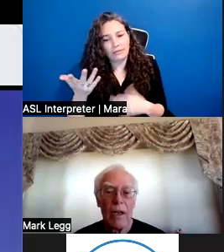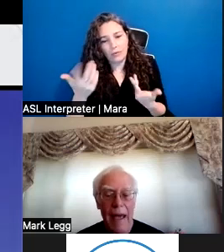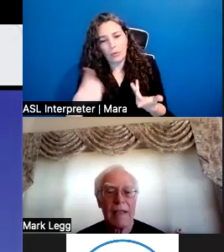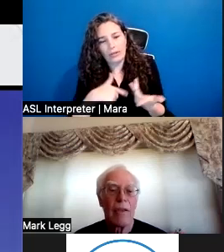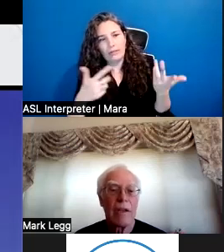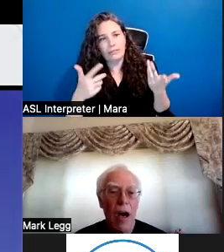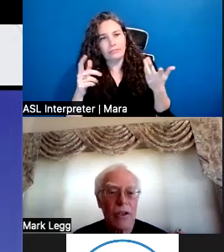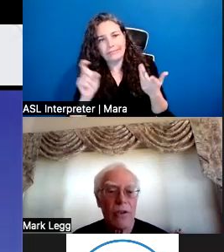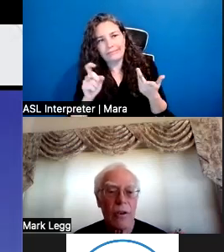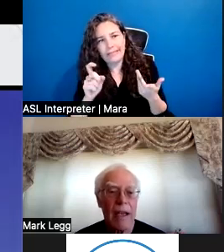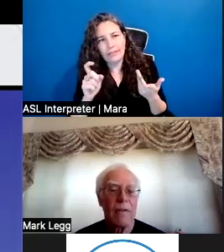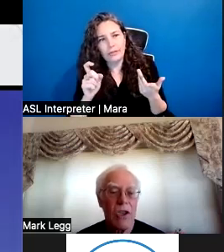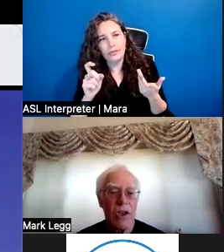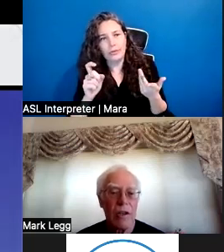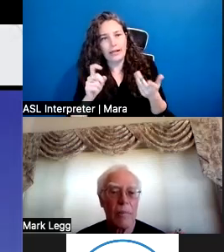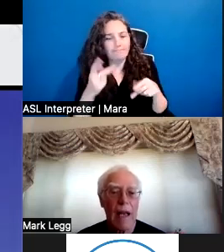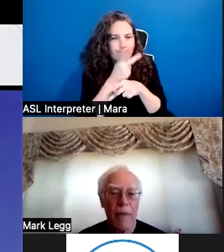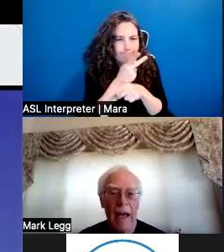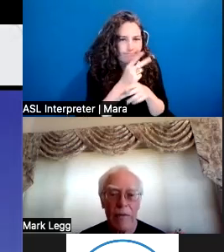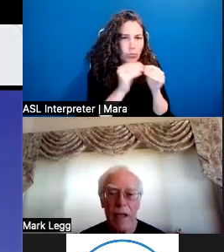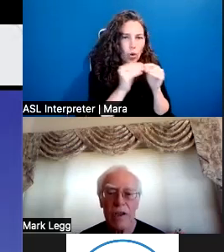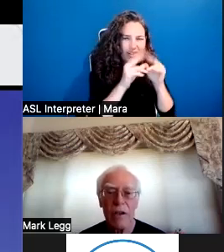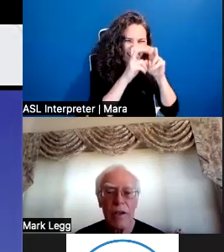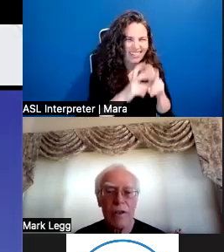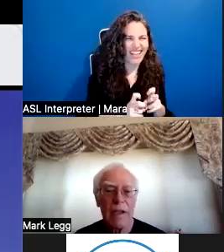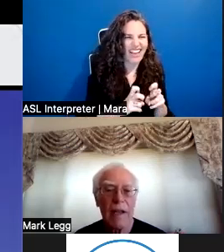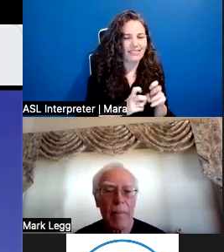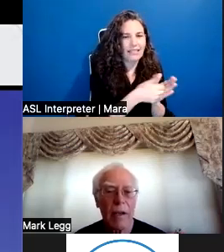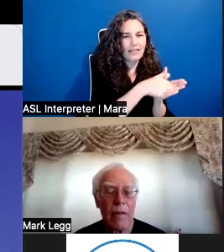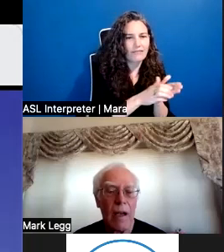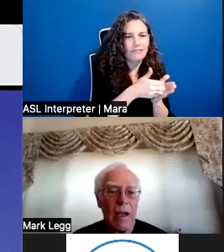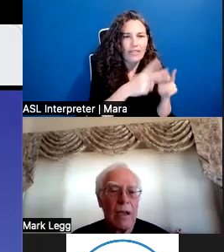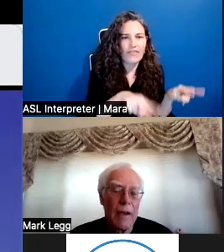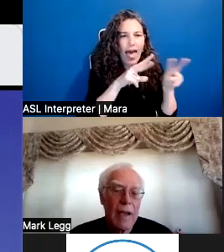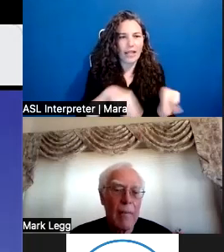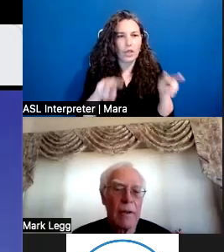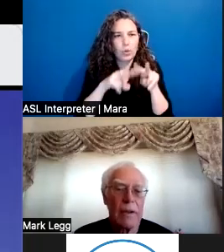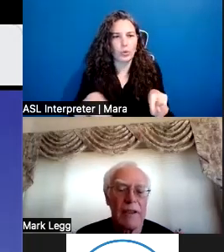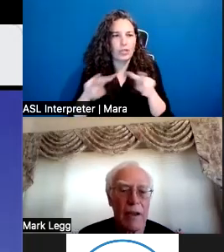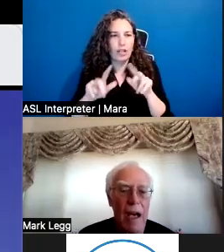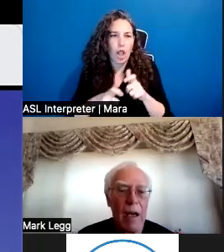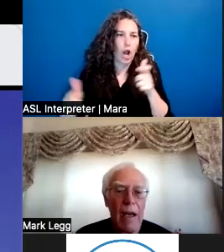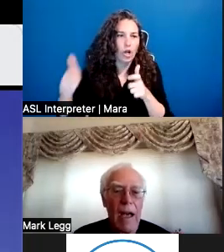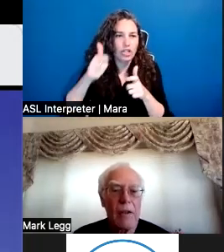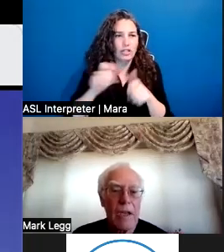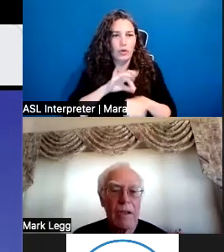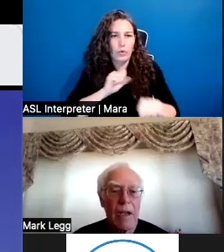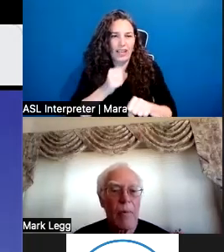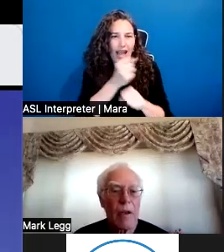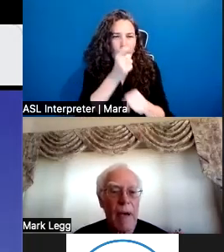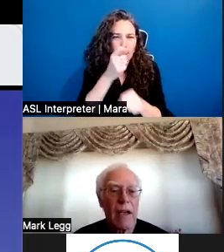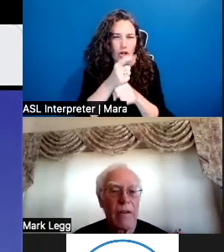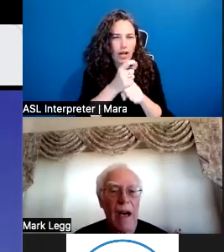values, that is the largest earthquake of each year, and you plot that for each year. And you can see the top curve or the top, you know, histogram. And you can see